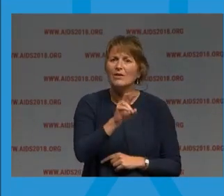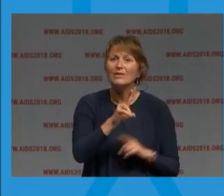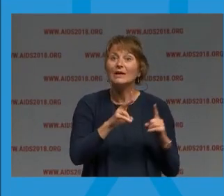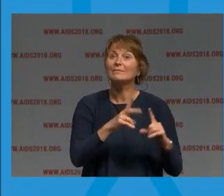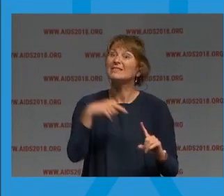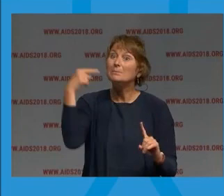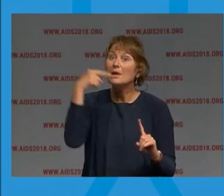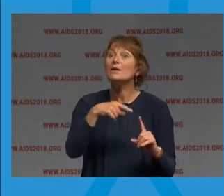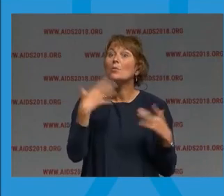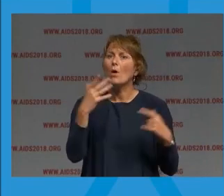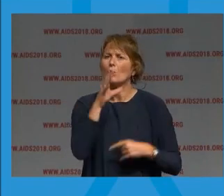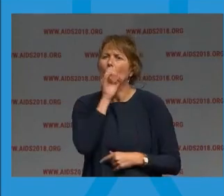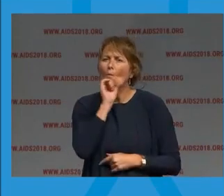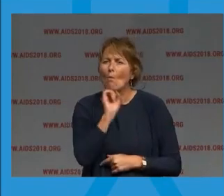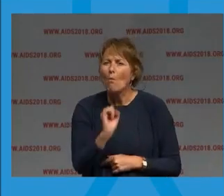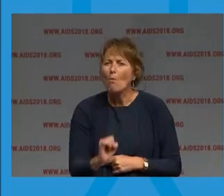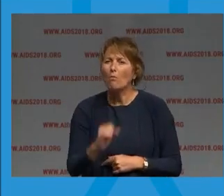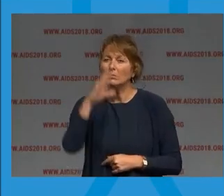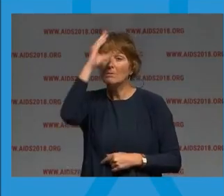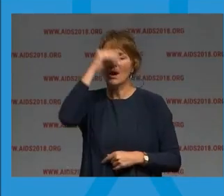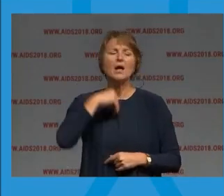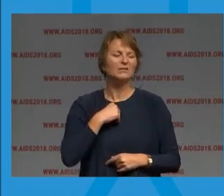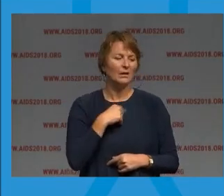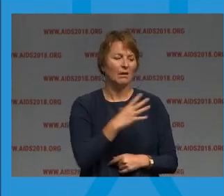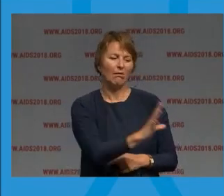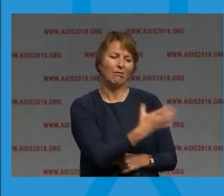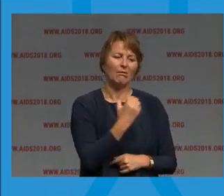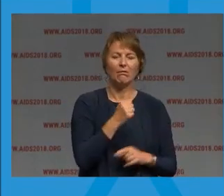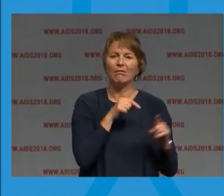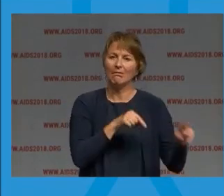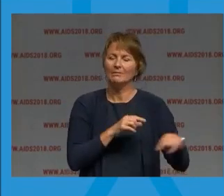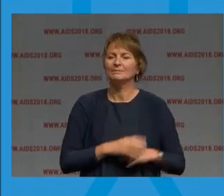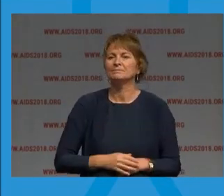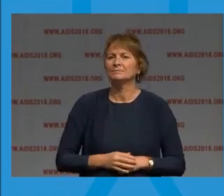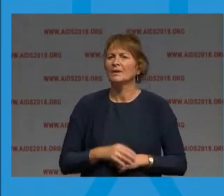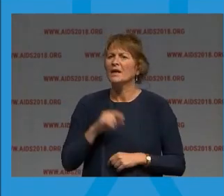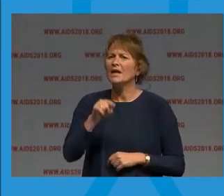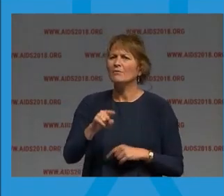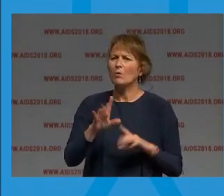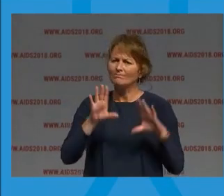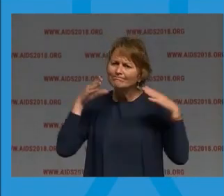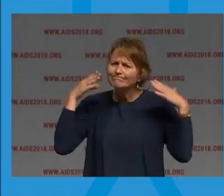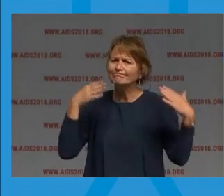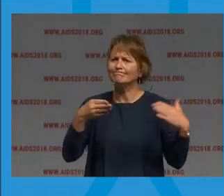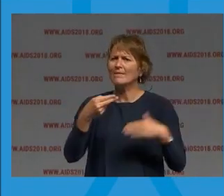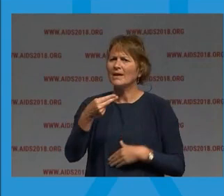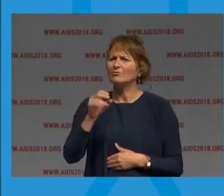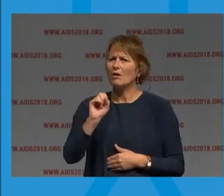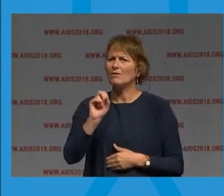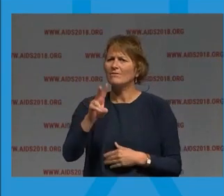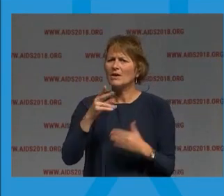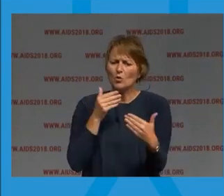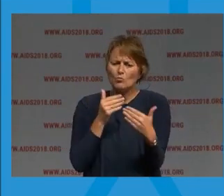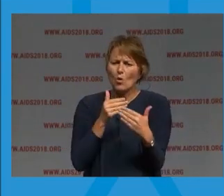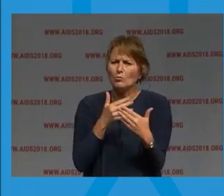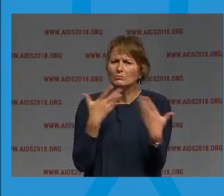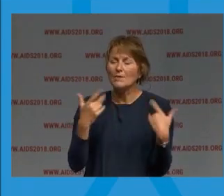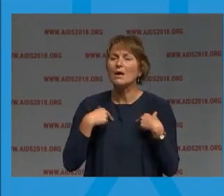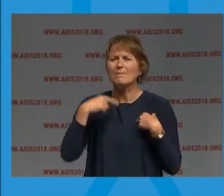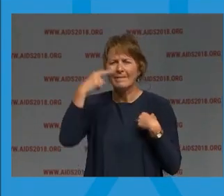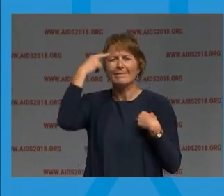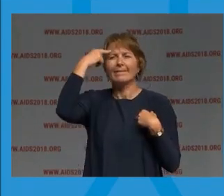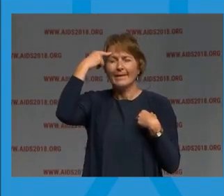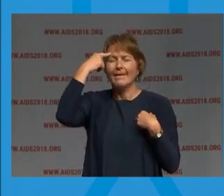So when we speak about the human rights-focused approach of HIV, we also need to speak about how it's driven by